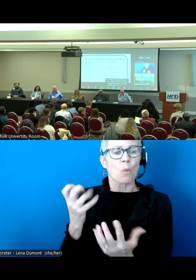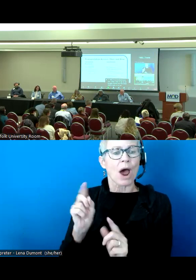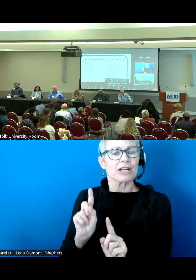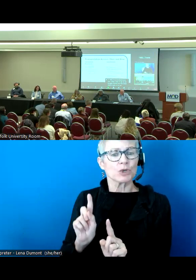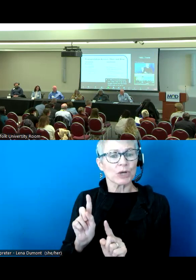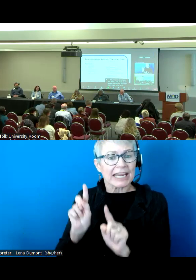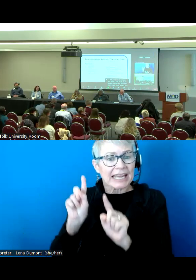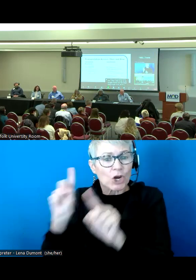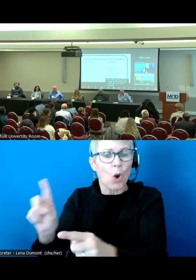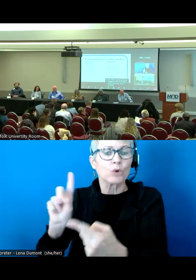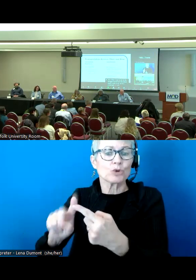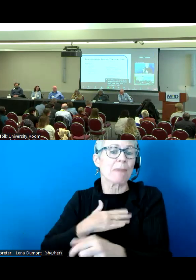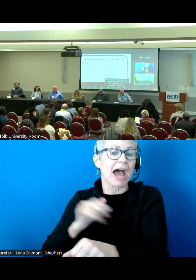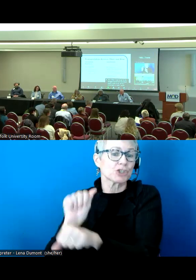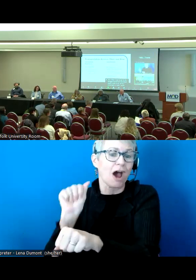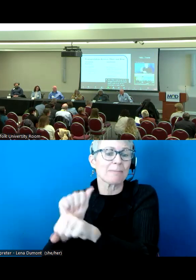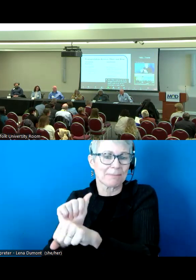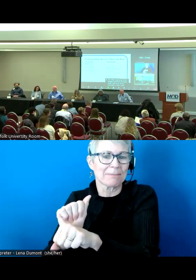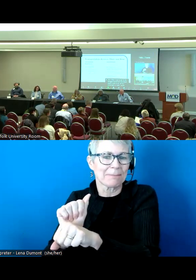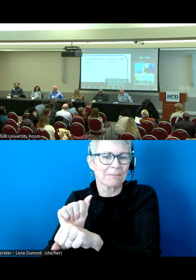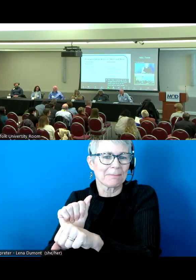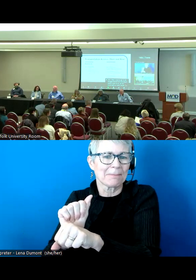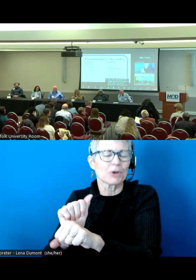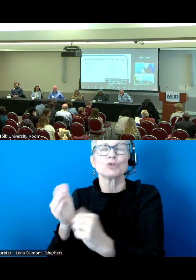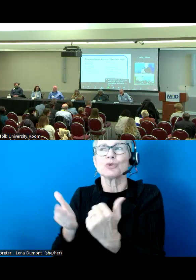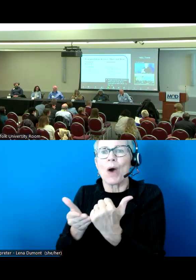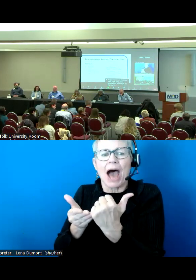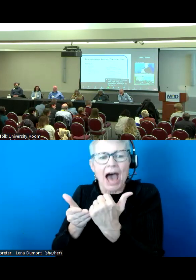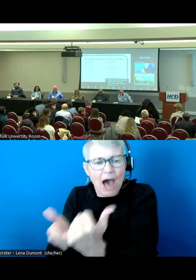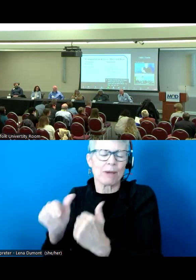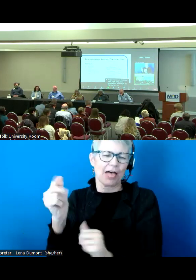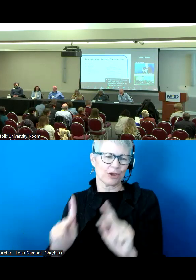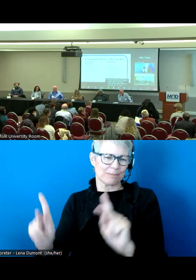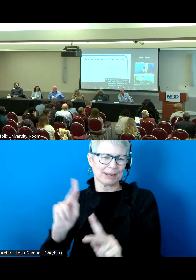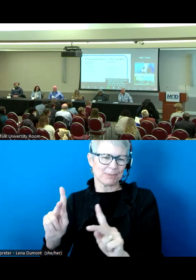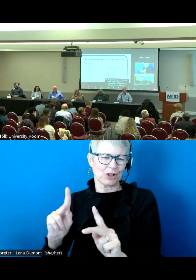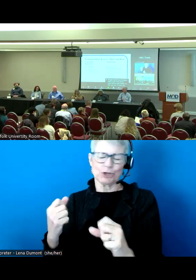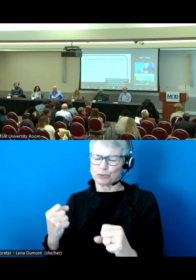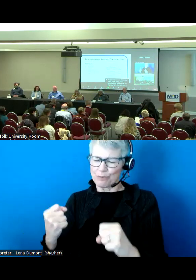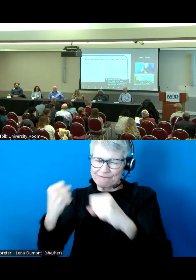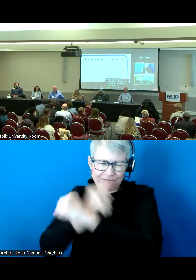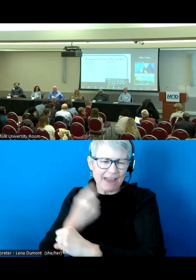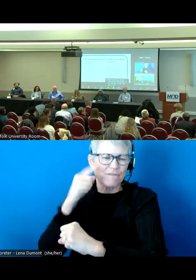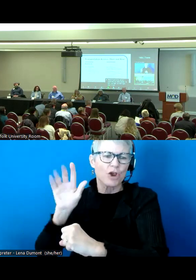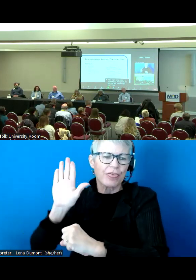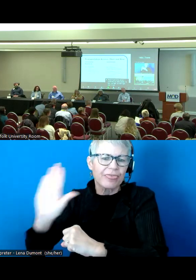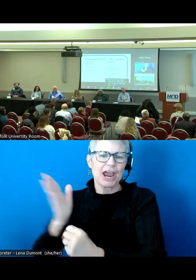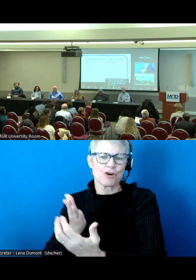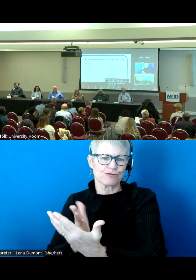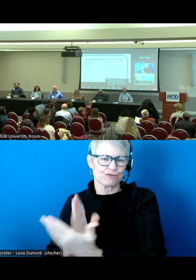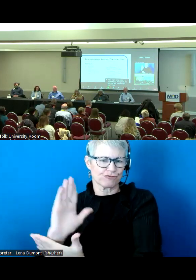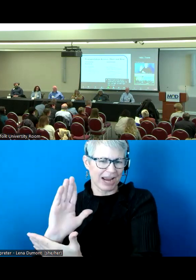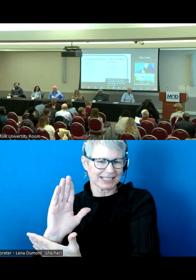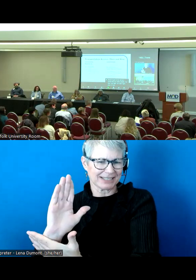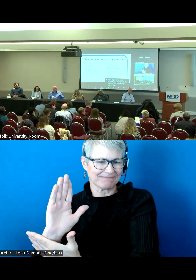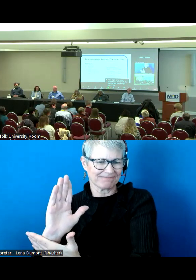people, so that I could fight for their right. And it's true, I would call Bill in the middle of the night and leave